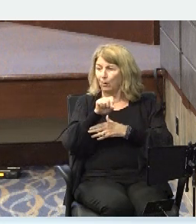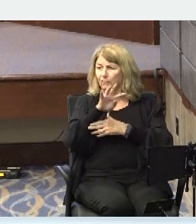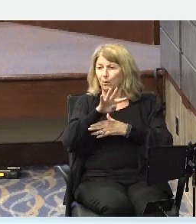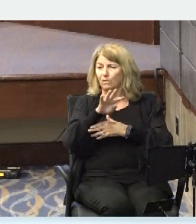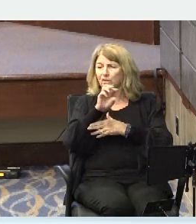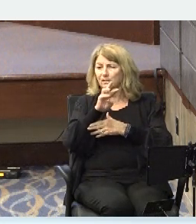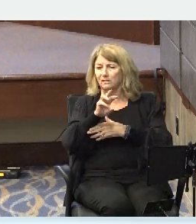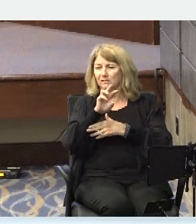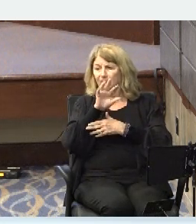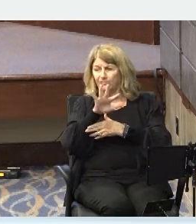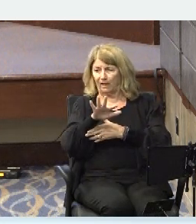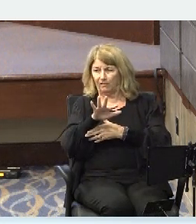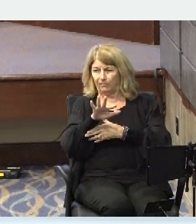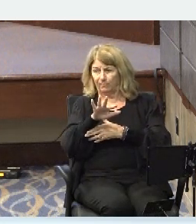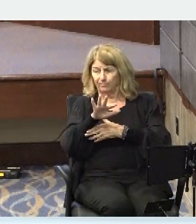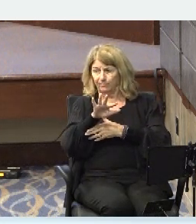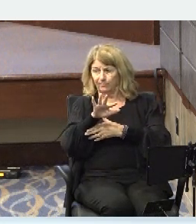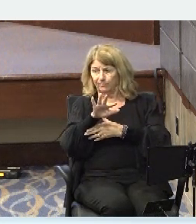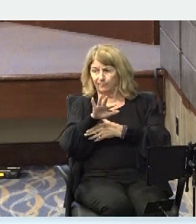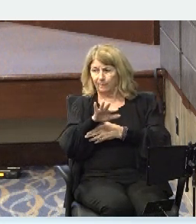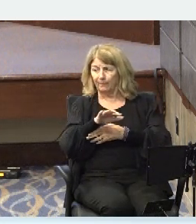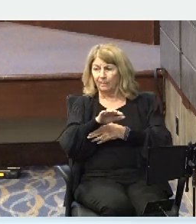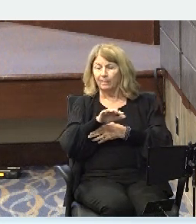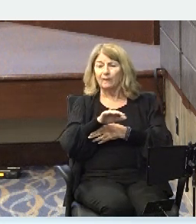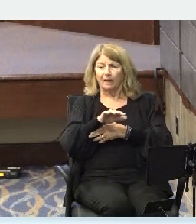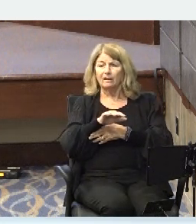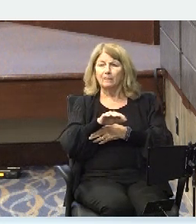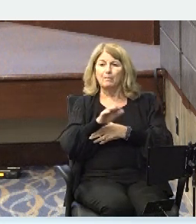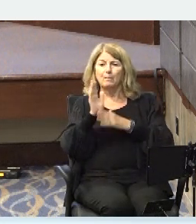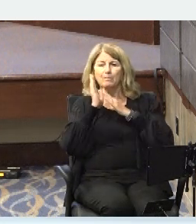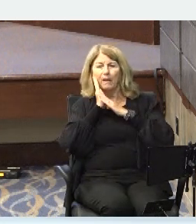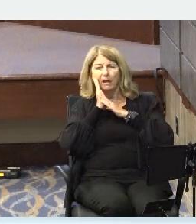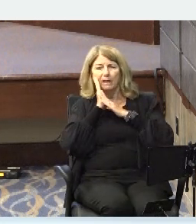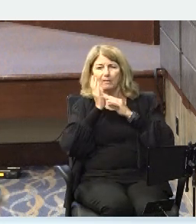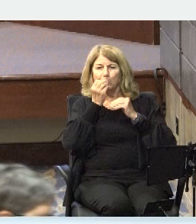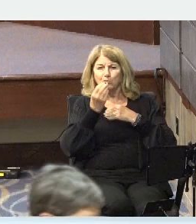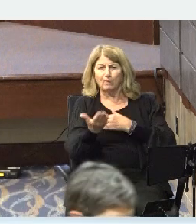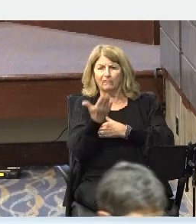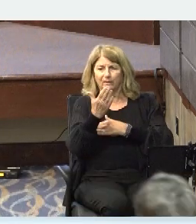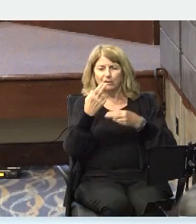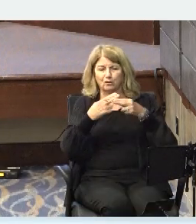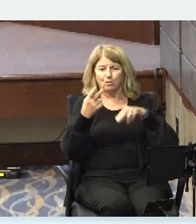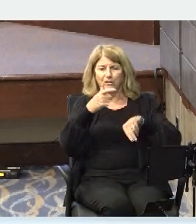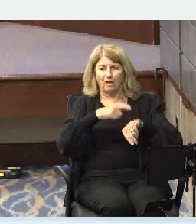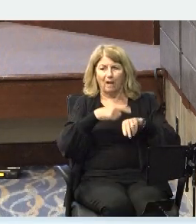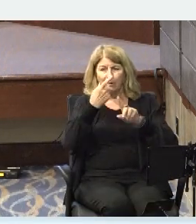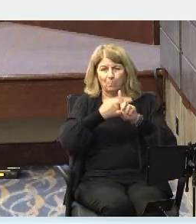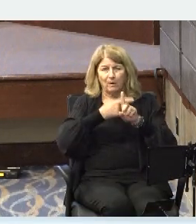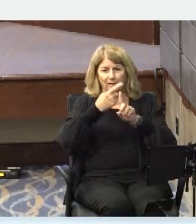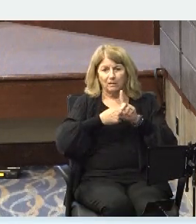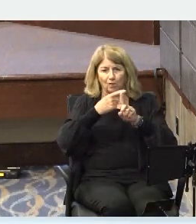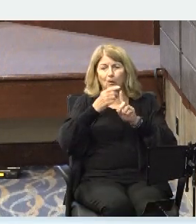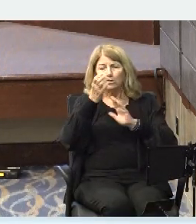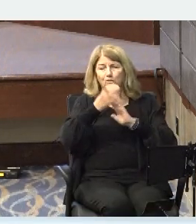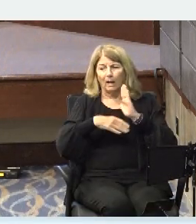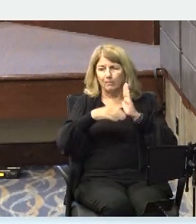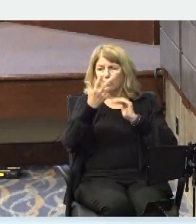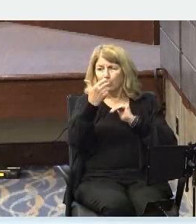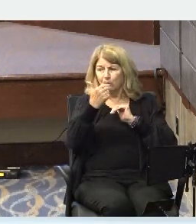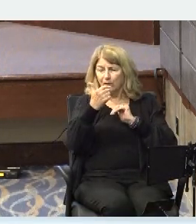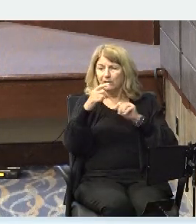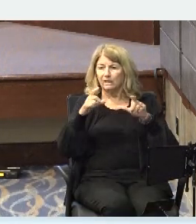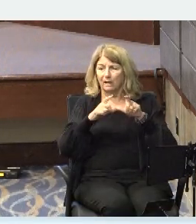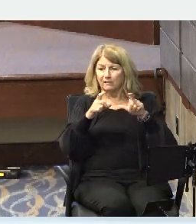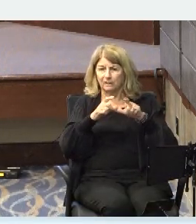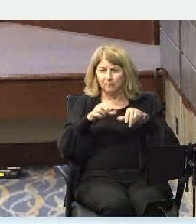13.465 in Article 13, Bed and Breakfast Facilities and Short-Term Rental Facilities of Chapter 13, License Permits and